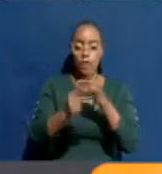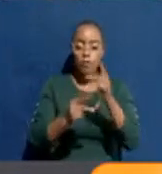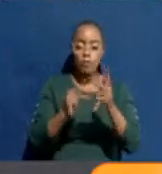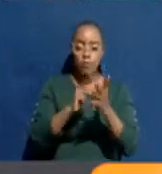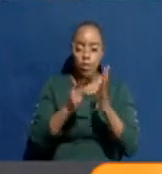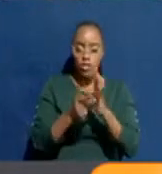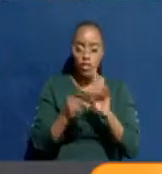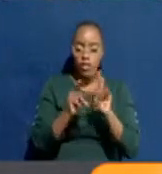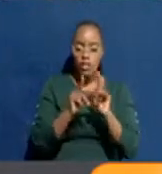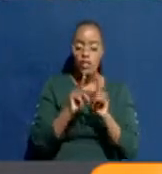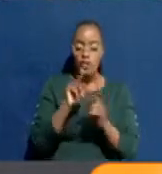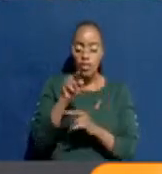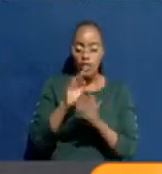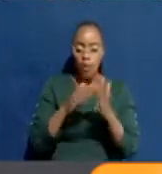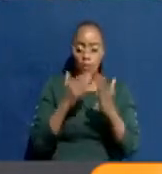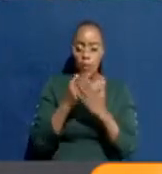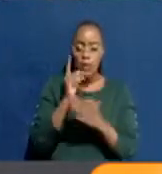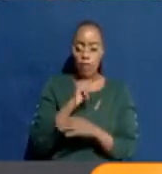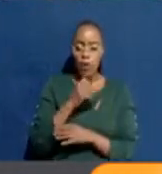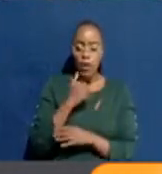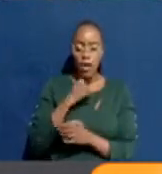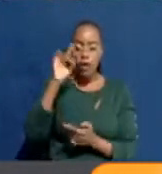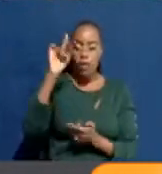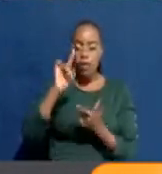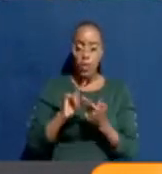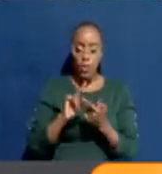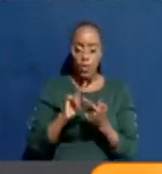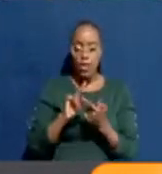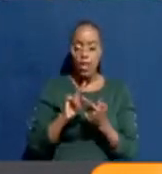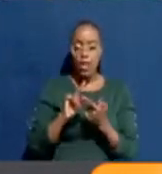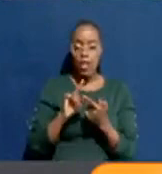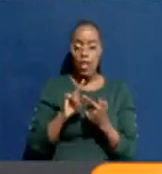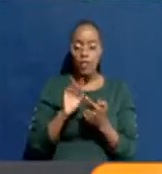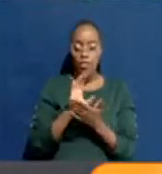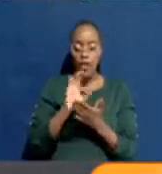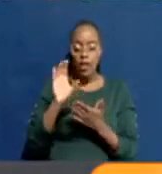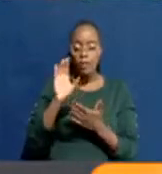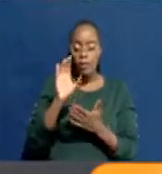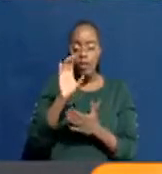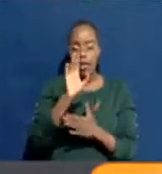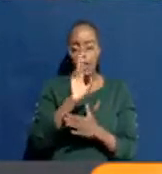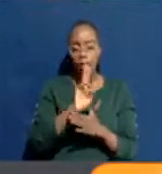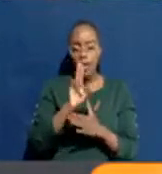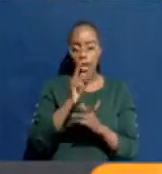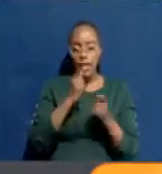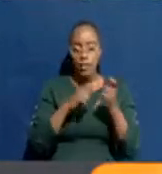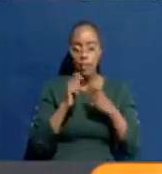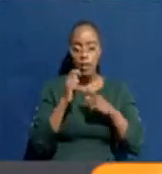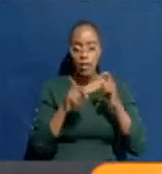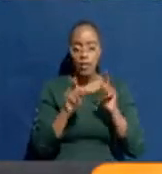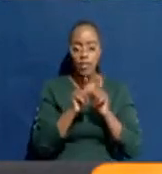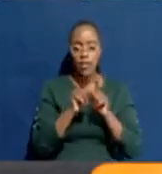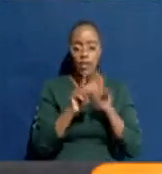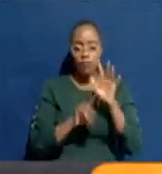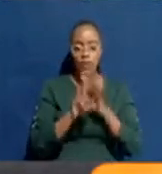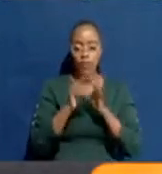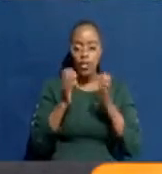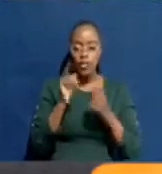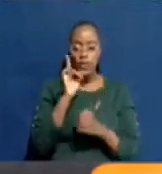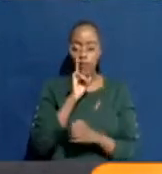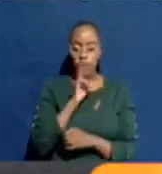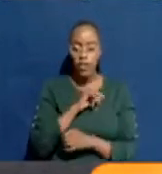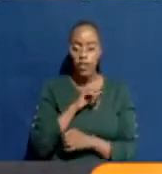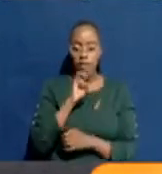yes, as Kiprono suggested, we have cut on the capital expenditure to focus on that which we need to finish.